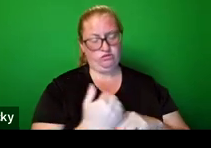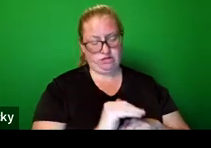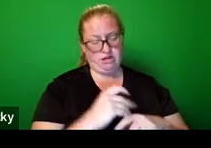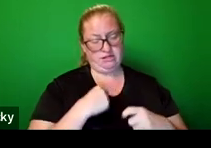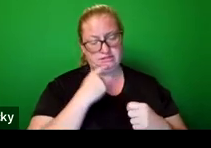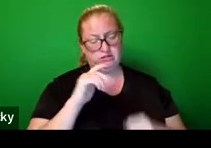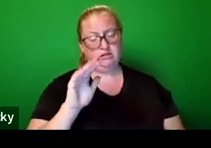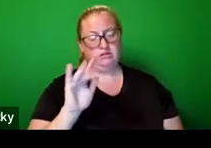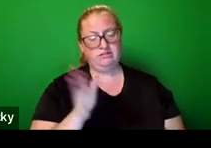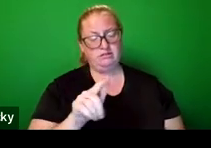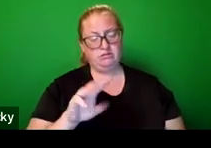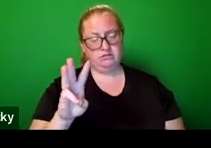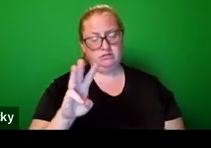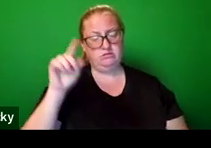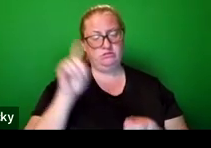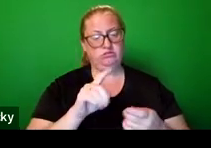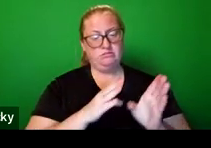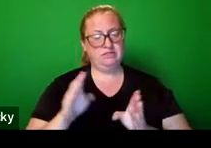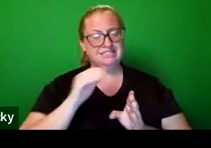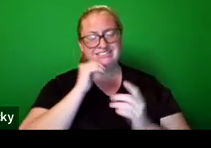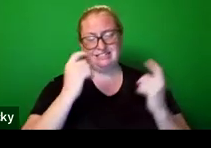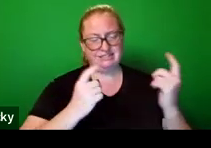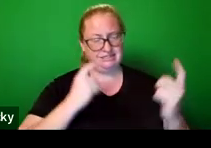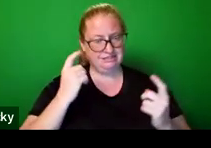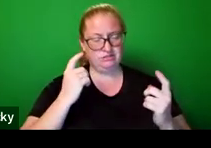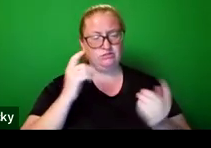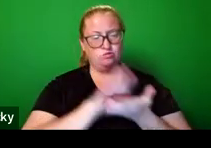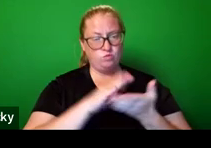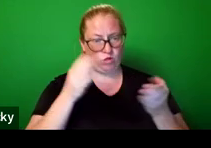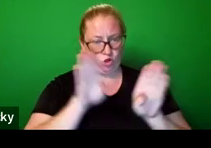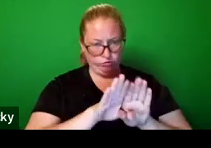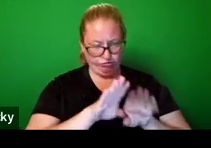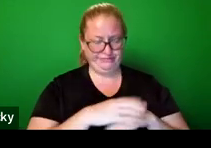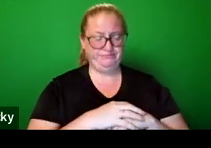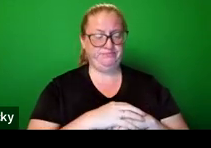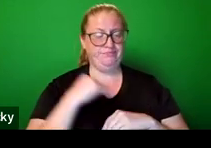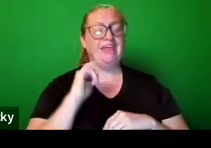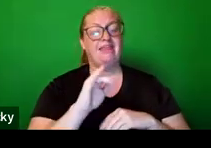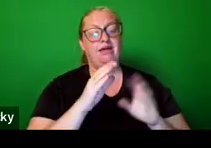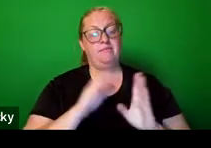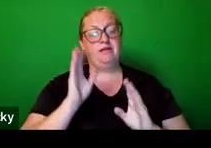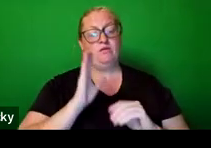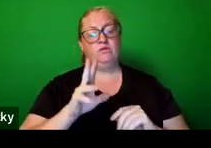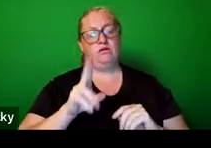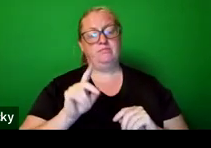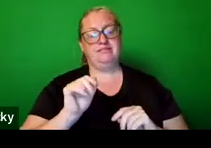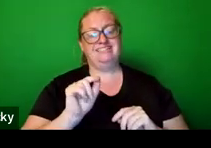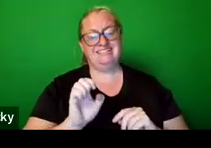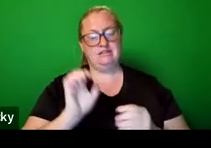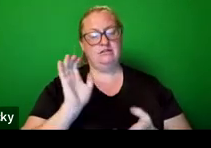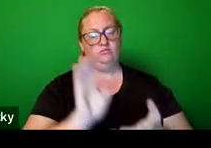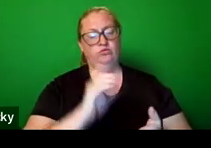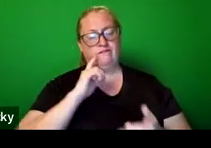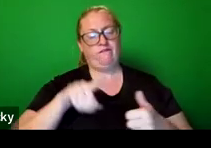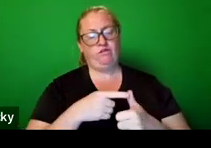25-26 reduction plan didn't necessarily take into account school closures, right? And that we're gonna update that plan to bring for first interim, which